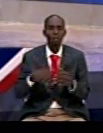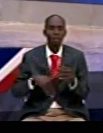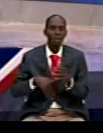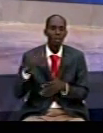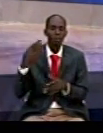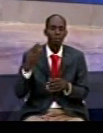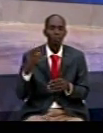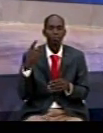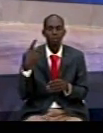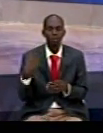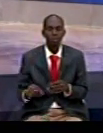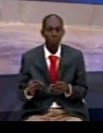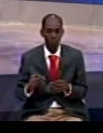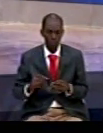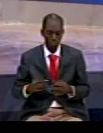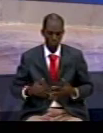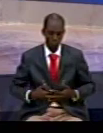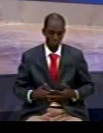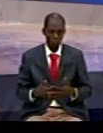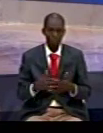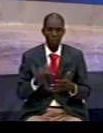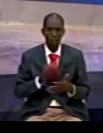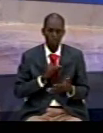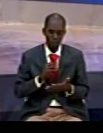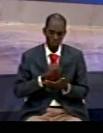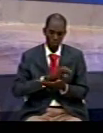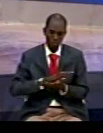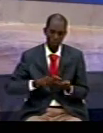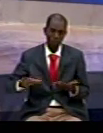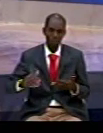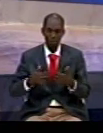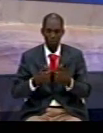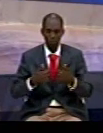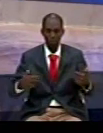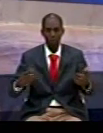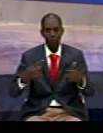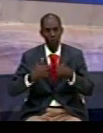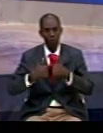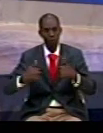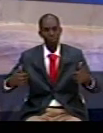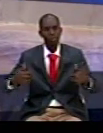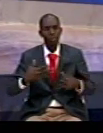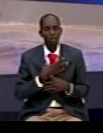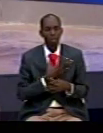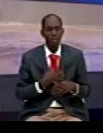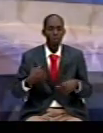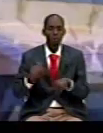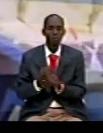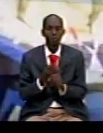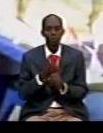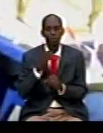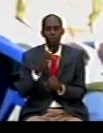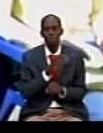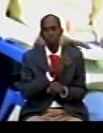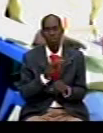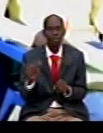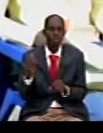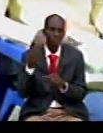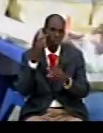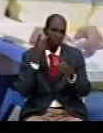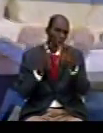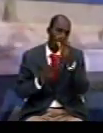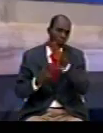of the womb, I sanctified thee, set thee apart. And I ordained thee a prophet unto